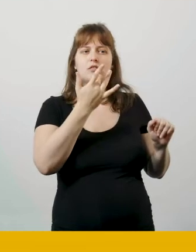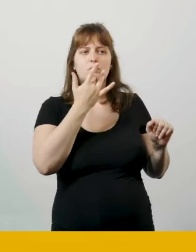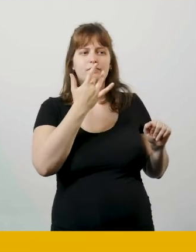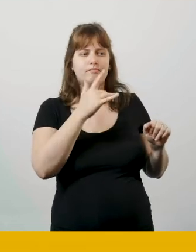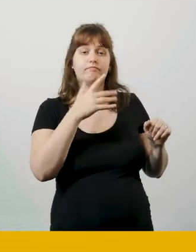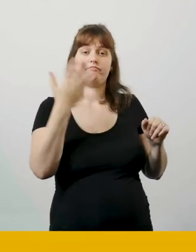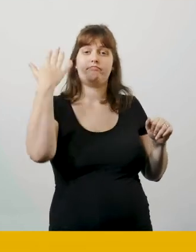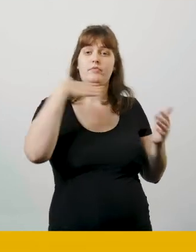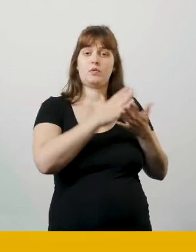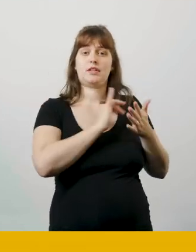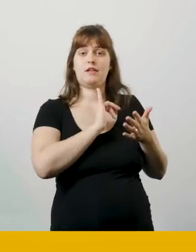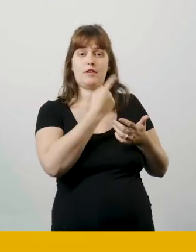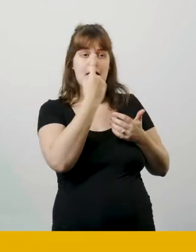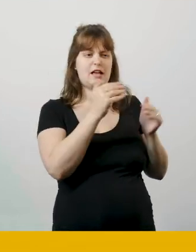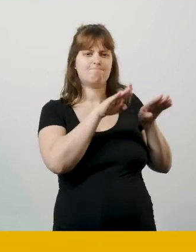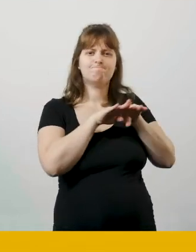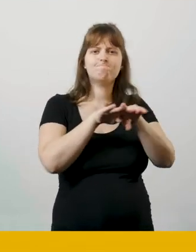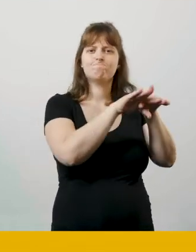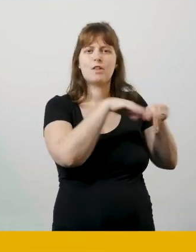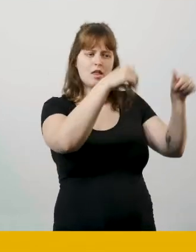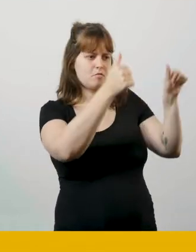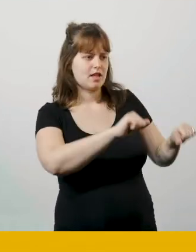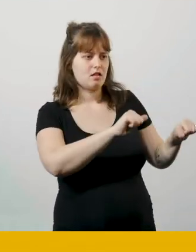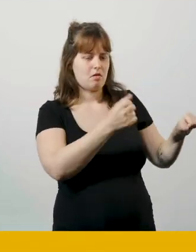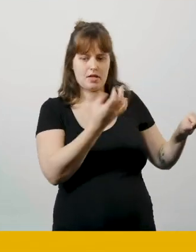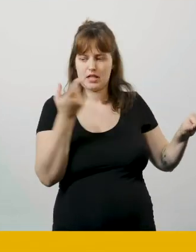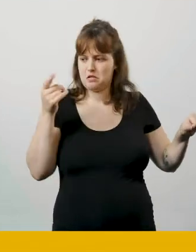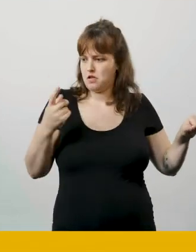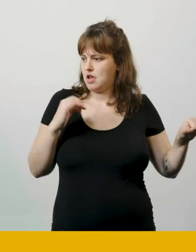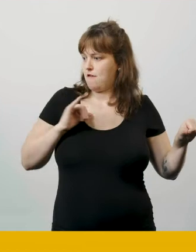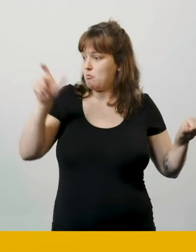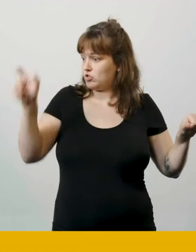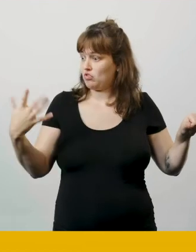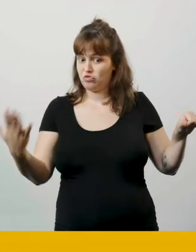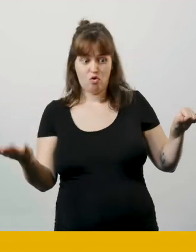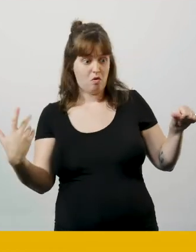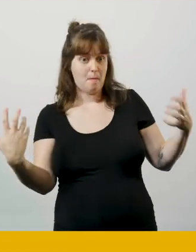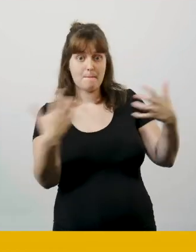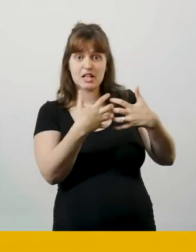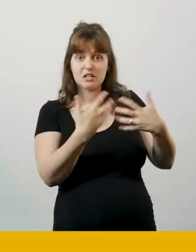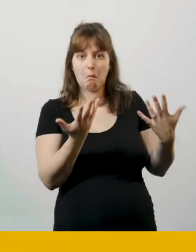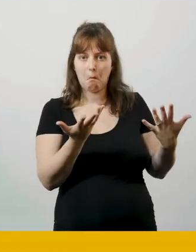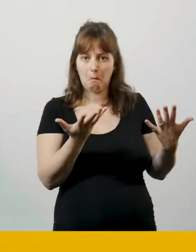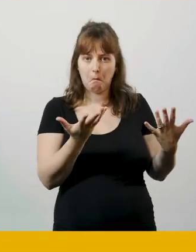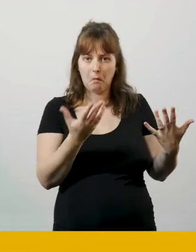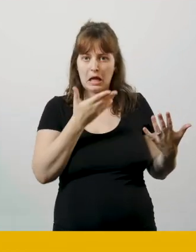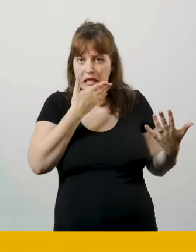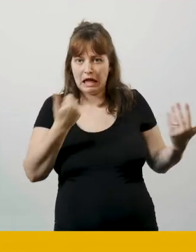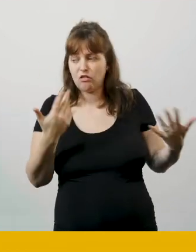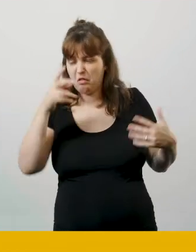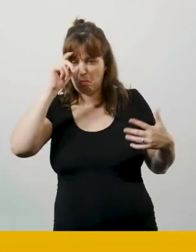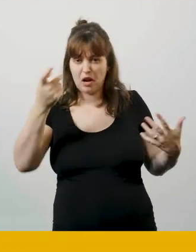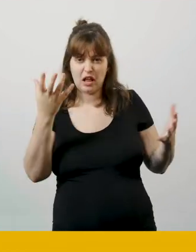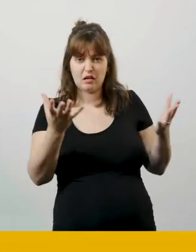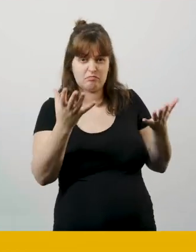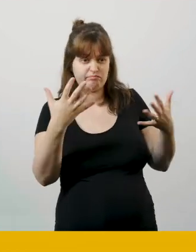does not exist or is very difficult to meet or to achieve,